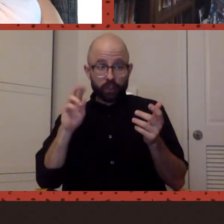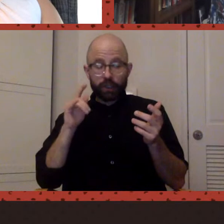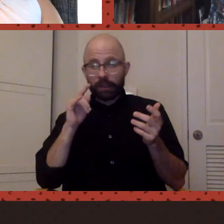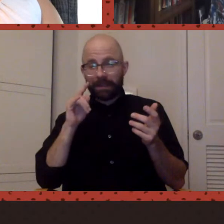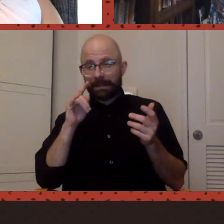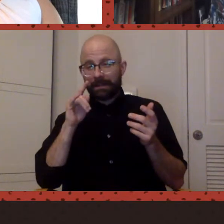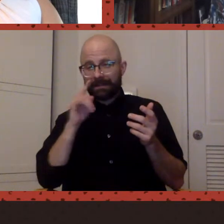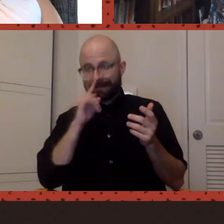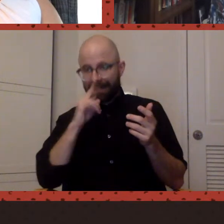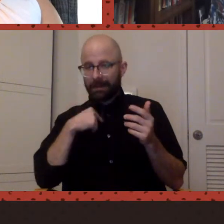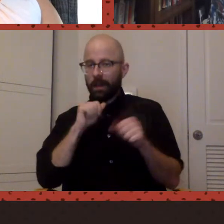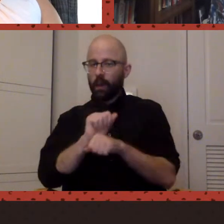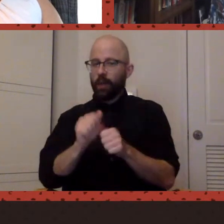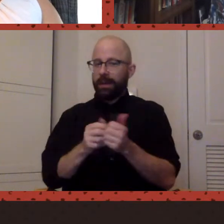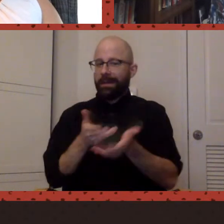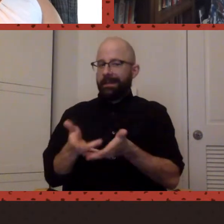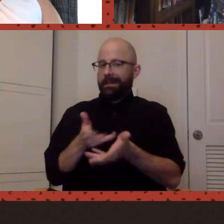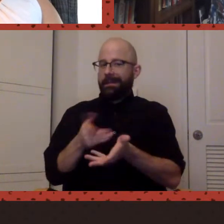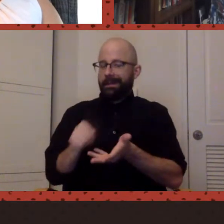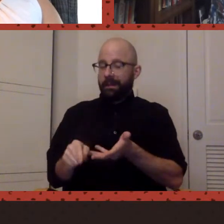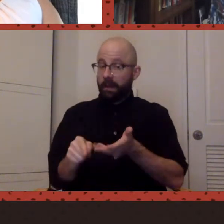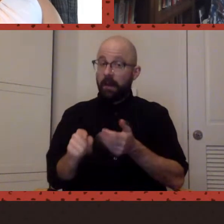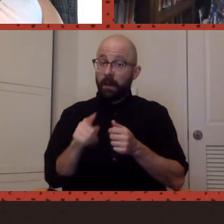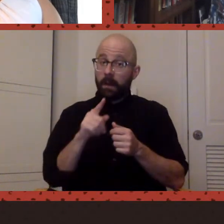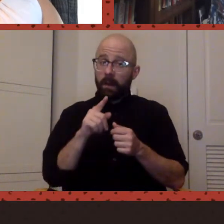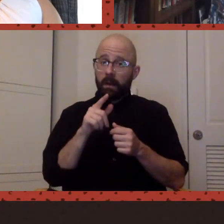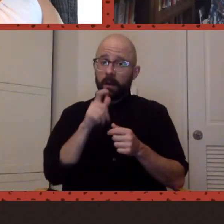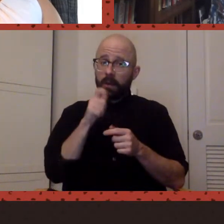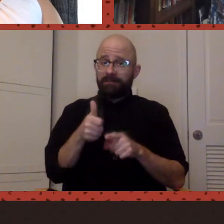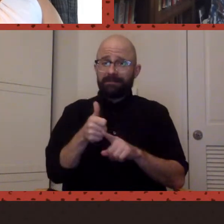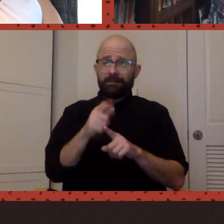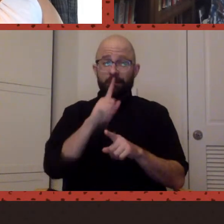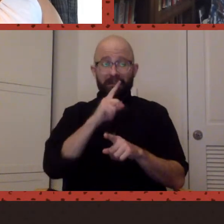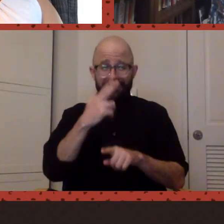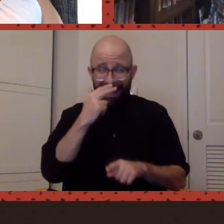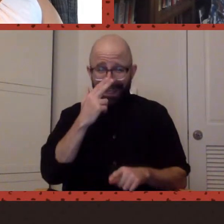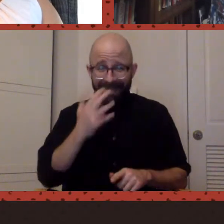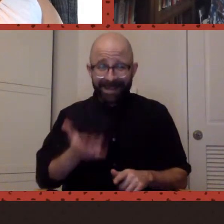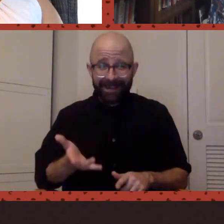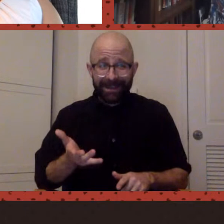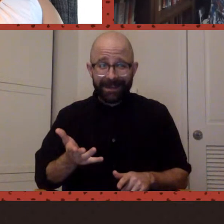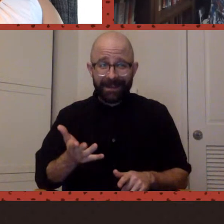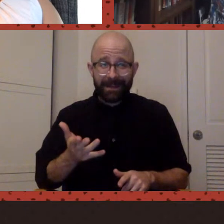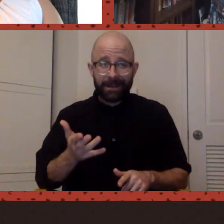that were really, really funny, and despite